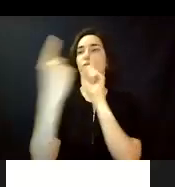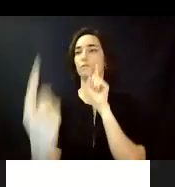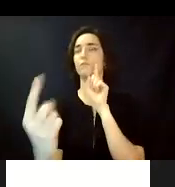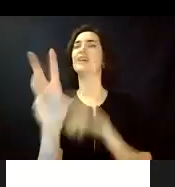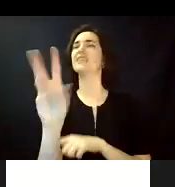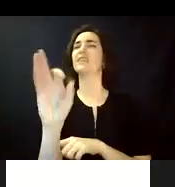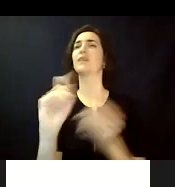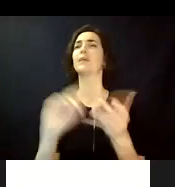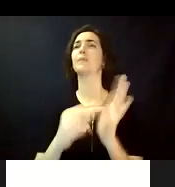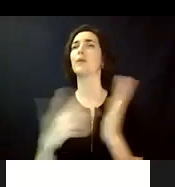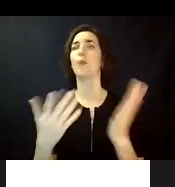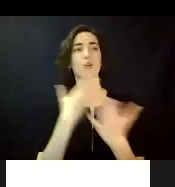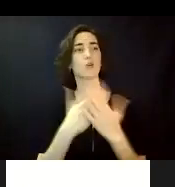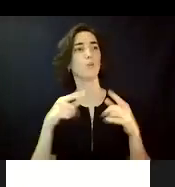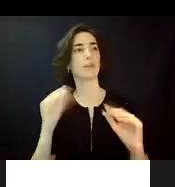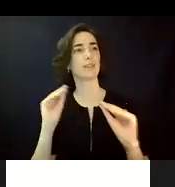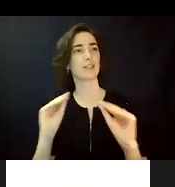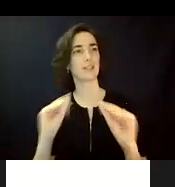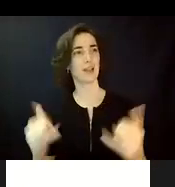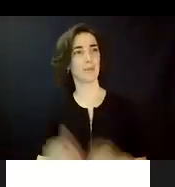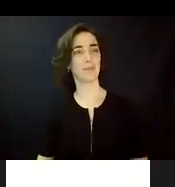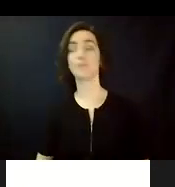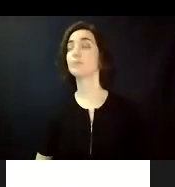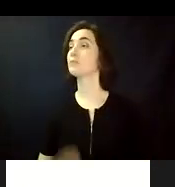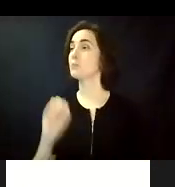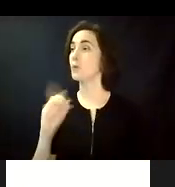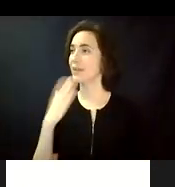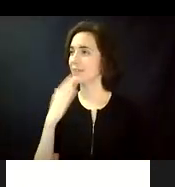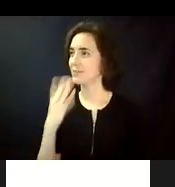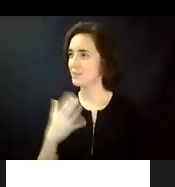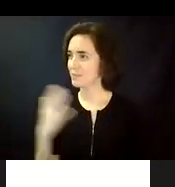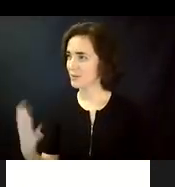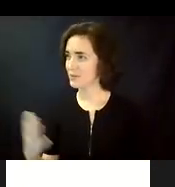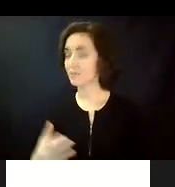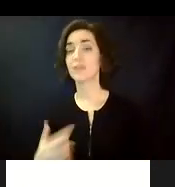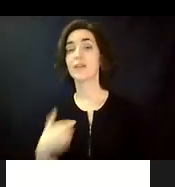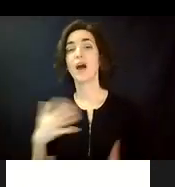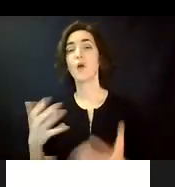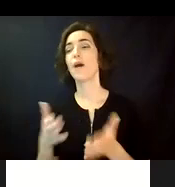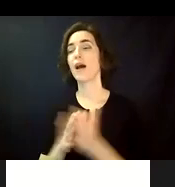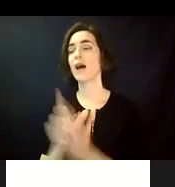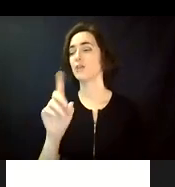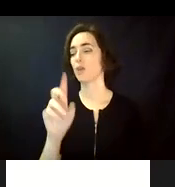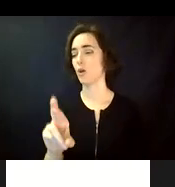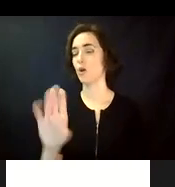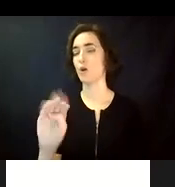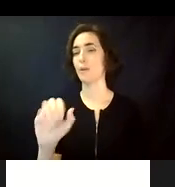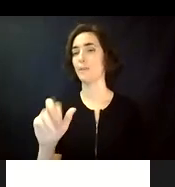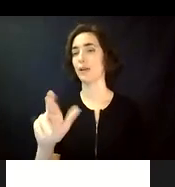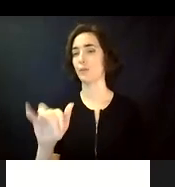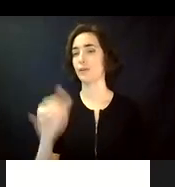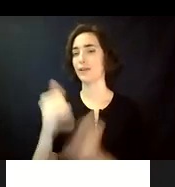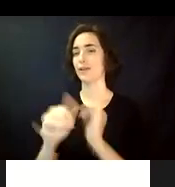Okay, thank you very much. And I'd like to ask Dr. Mary Breaud that same question.